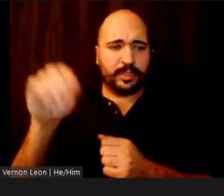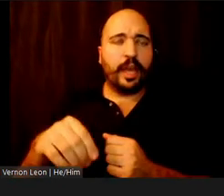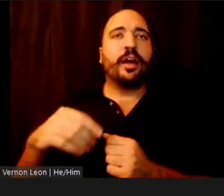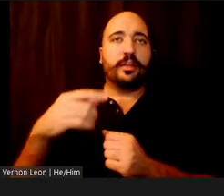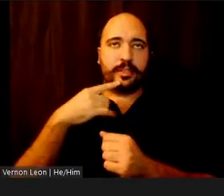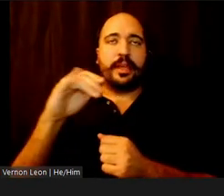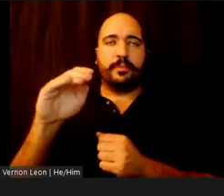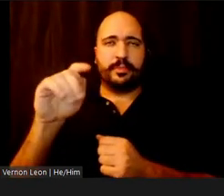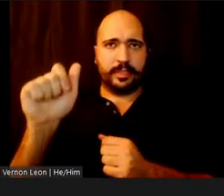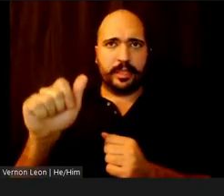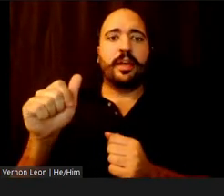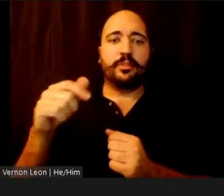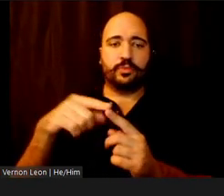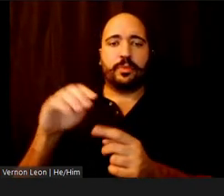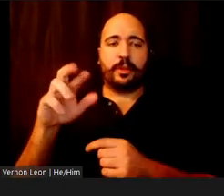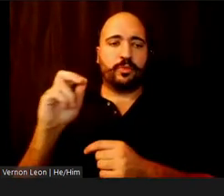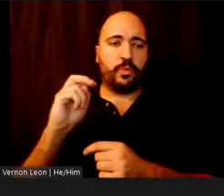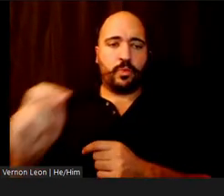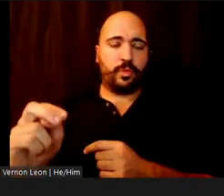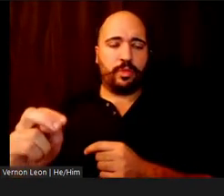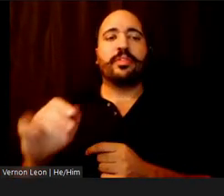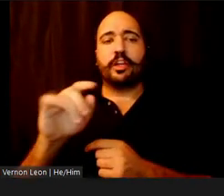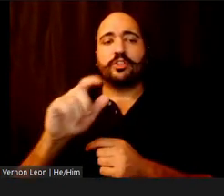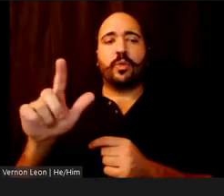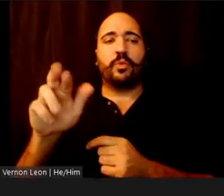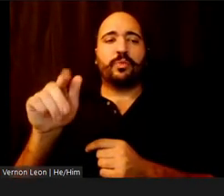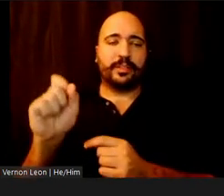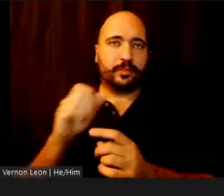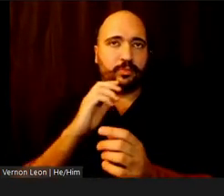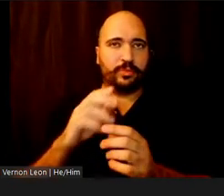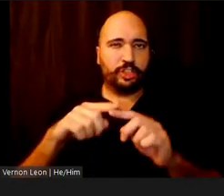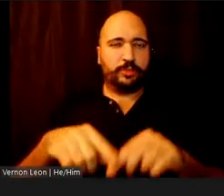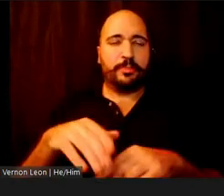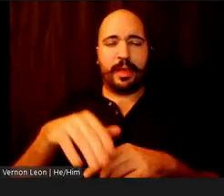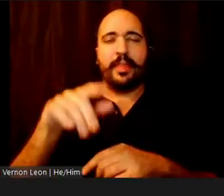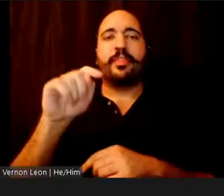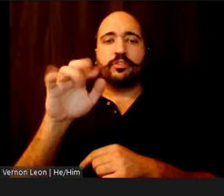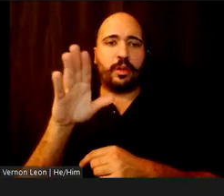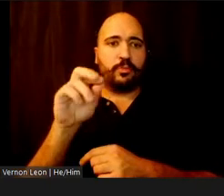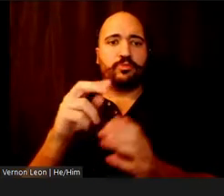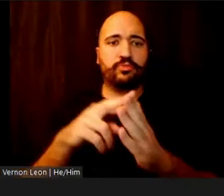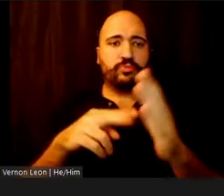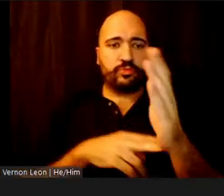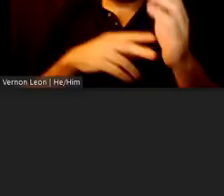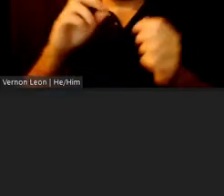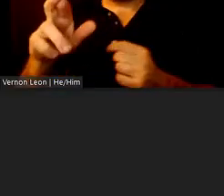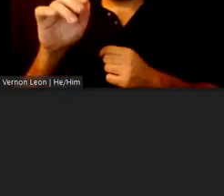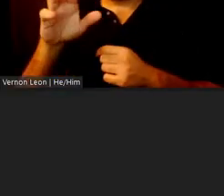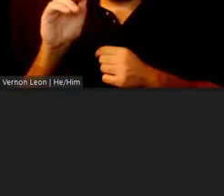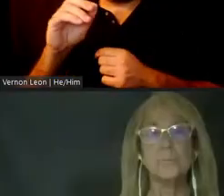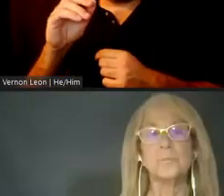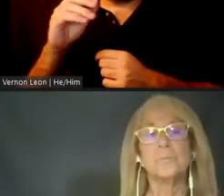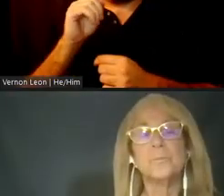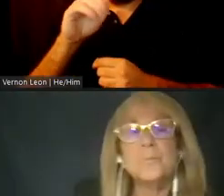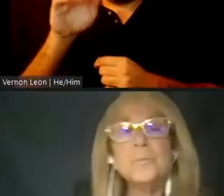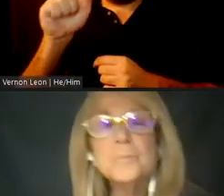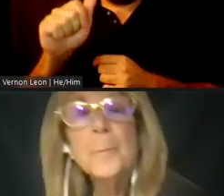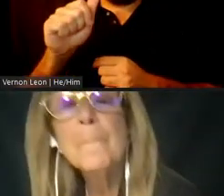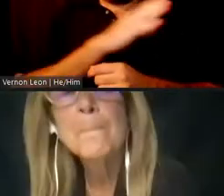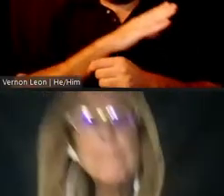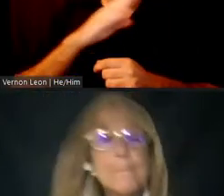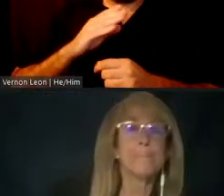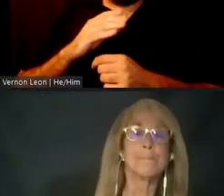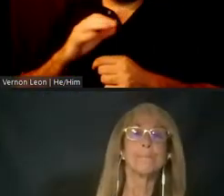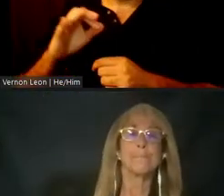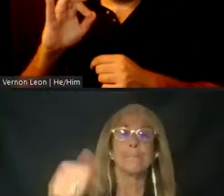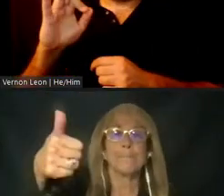Metro North. The toll rates will be determined by the Triborough Bridge and Tunnel Authority, or TBTA Board, informed by recommendations of